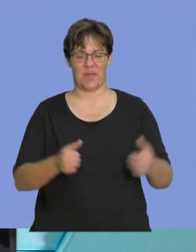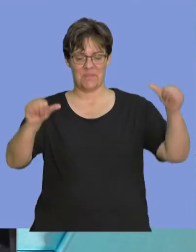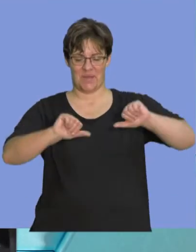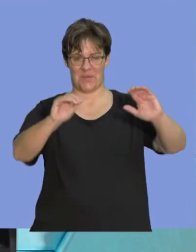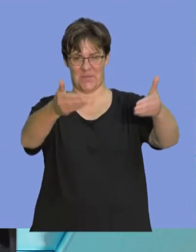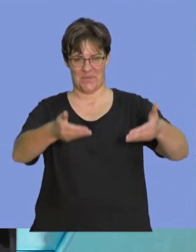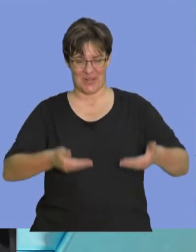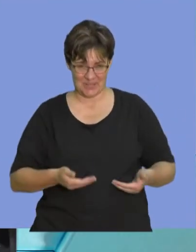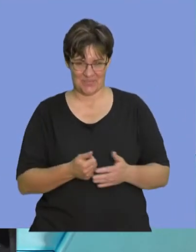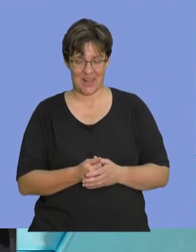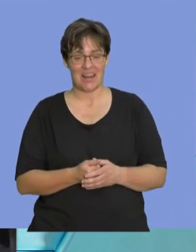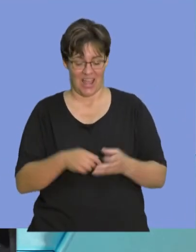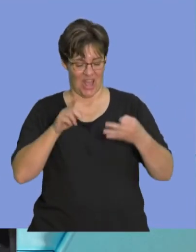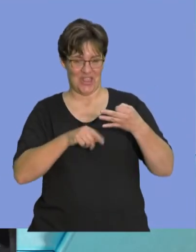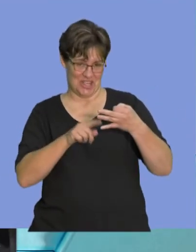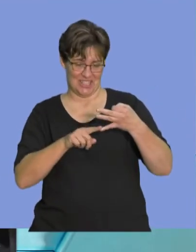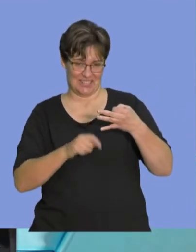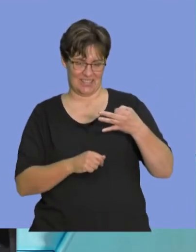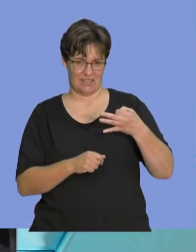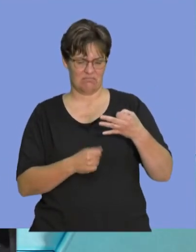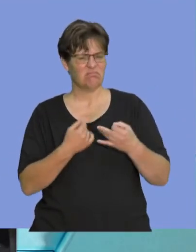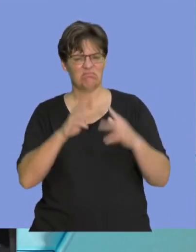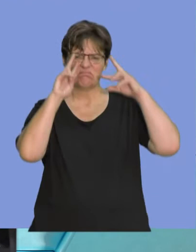Welcome back to our third and final segment. We're still